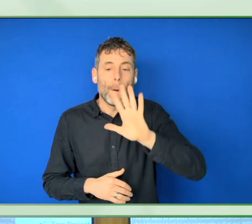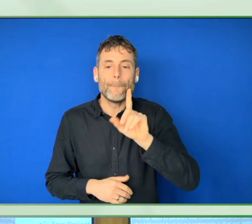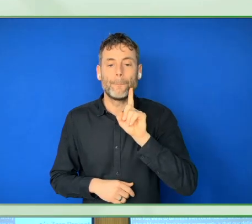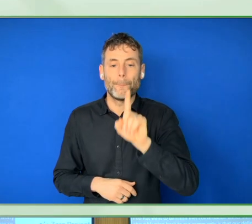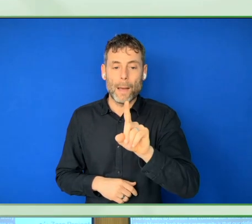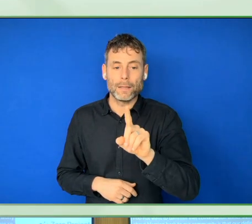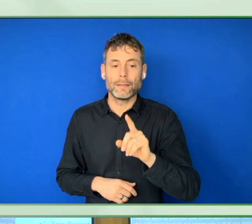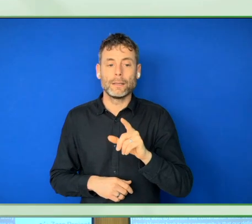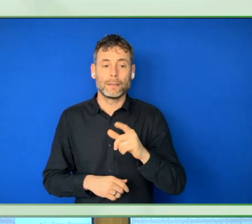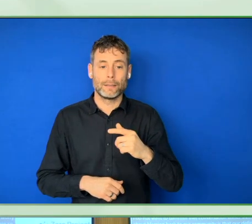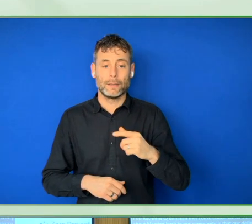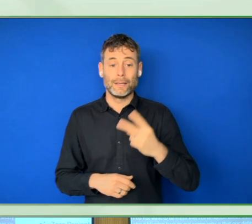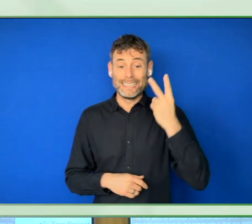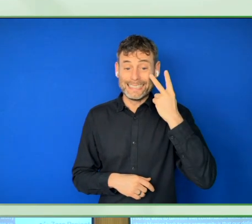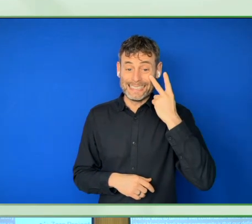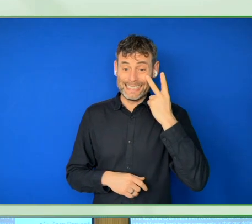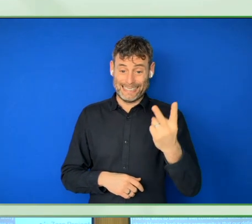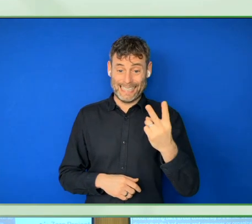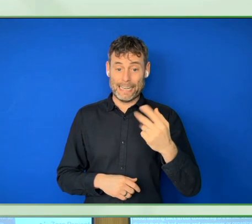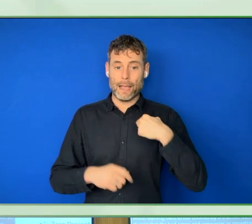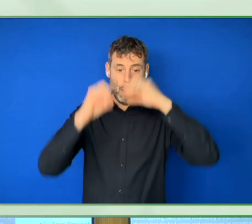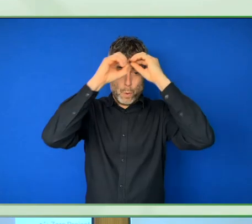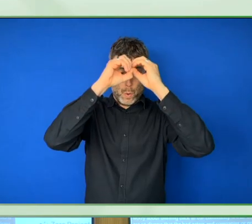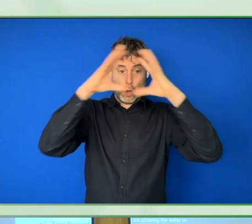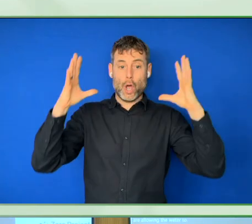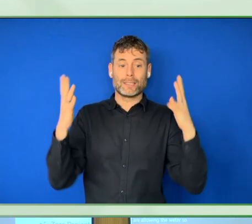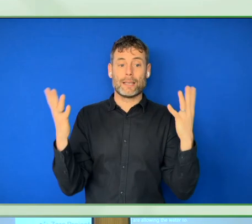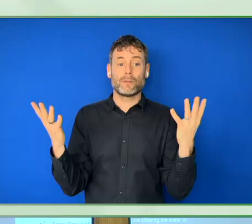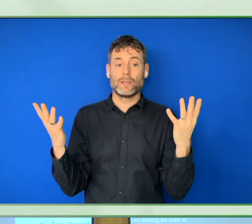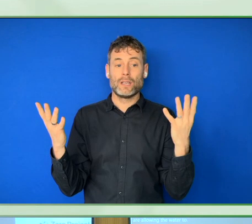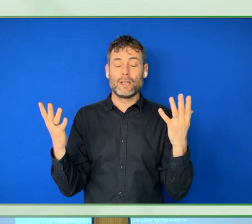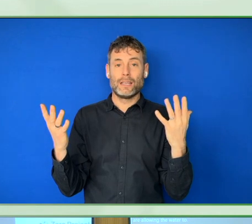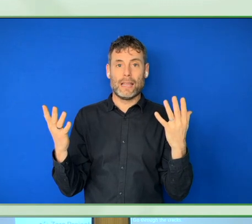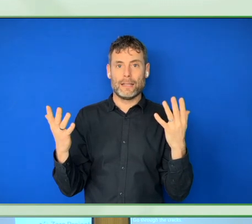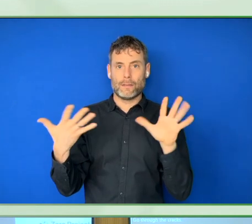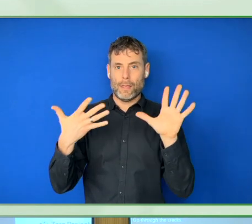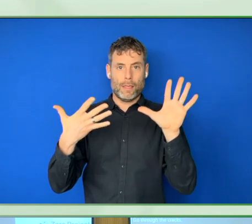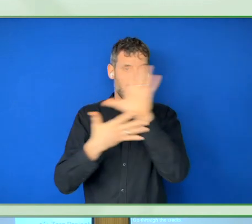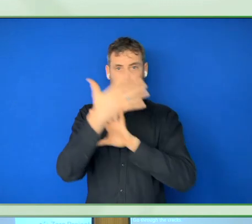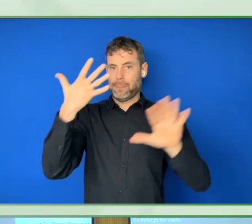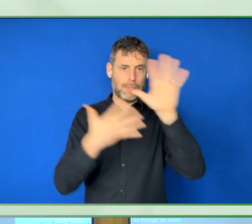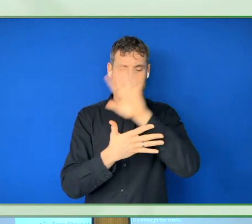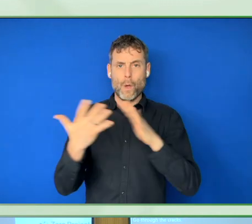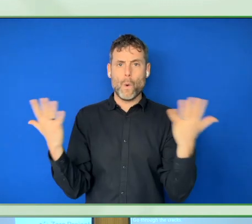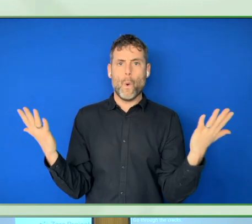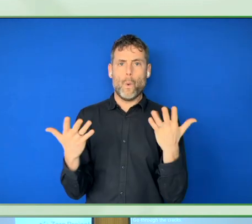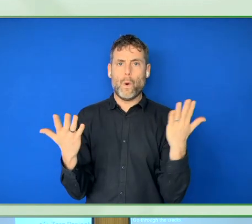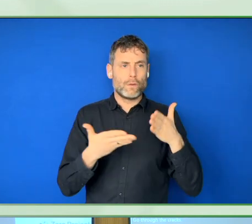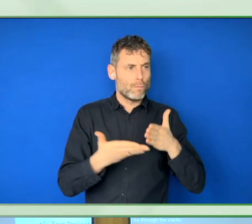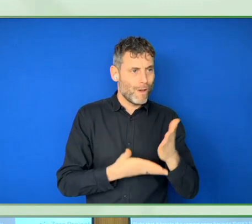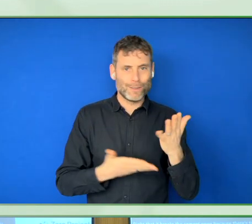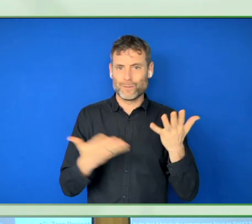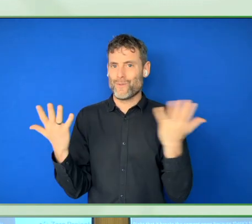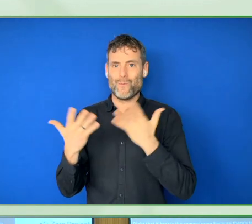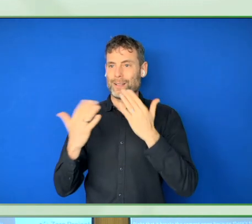companies or organizations are allowing the water to go through the cracks, right? It breaks the cement open because there's too many definitions, there's too